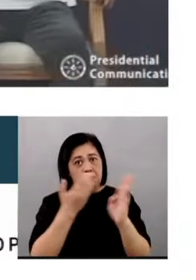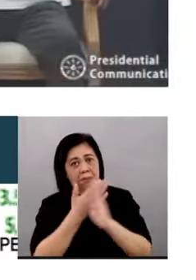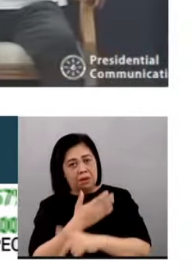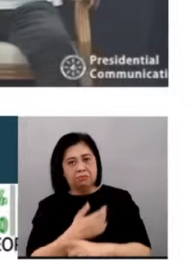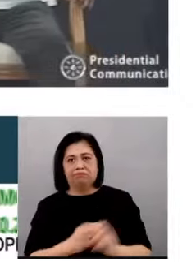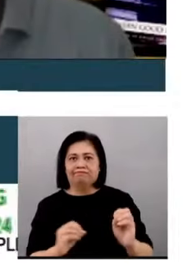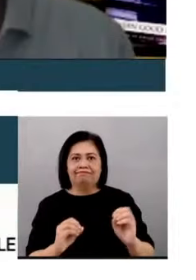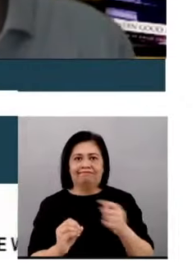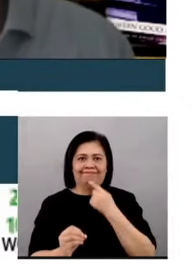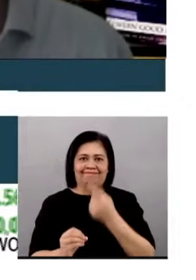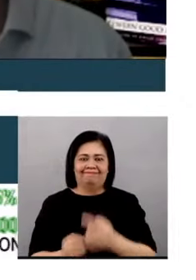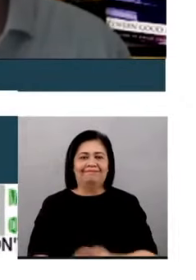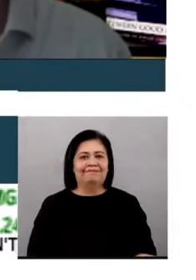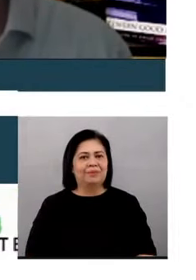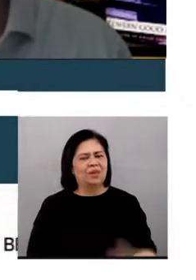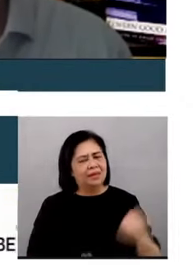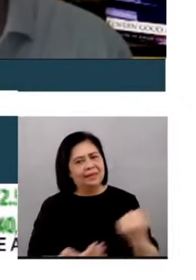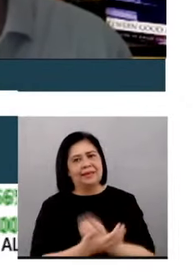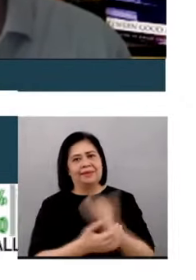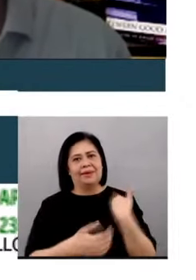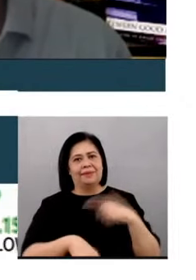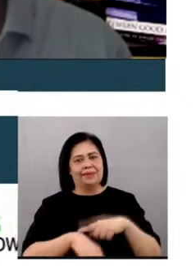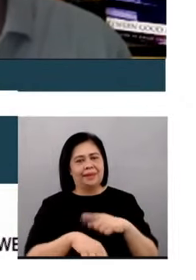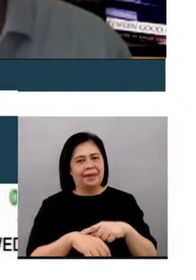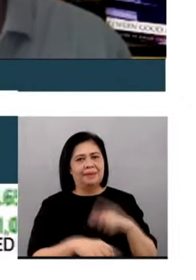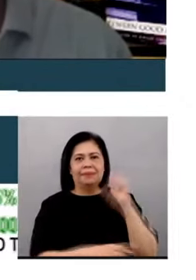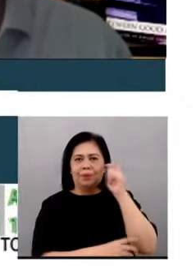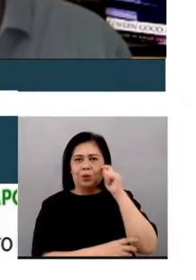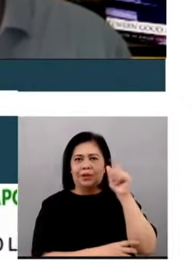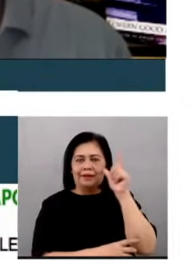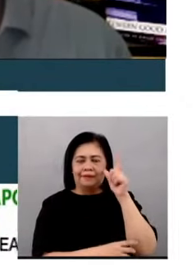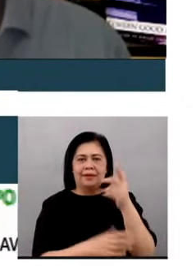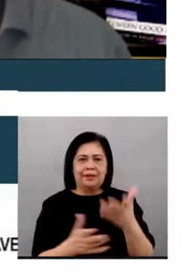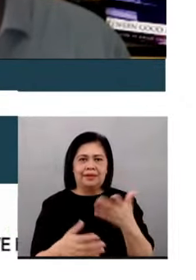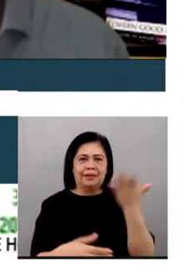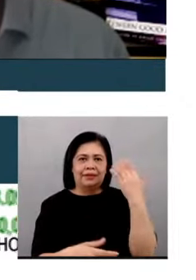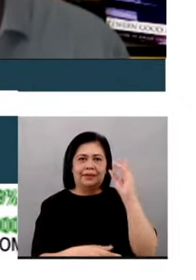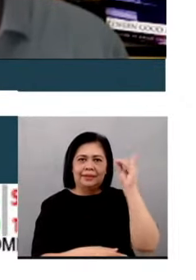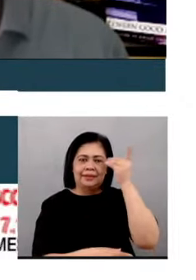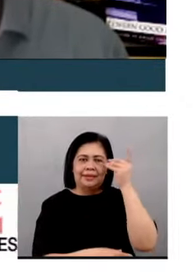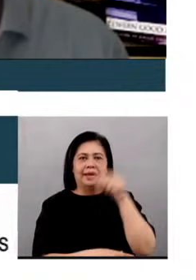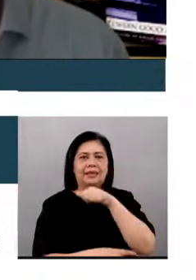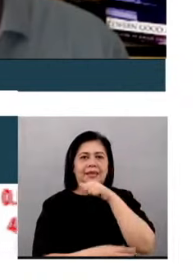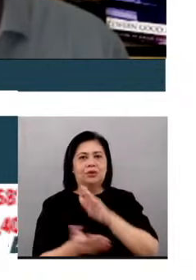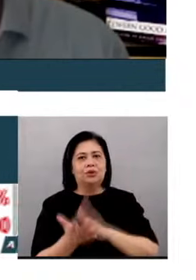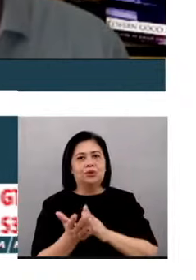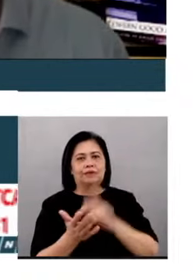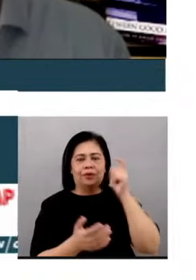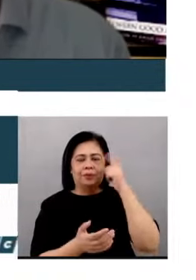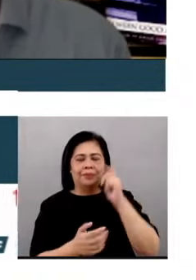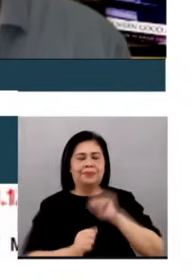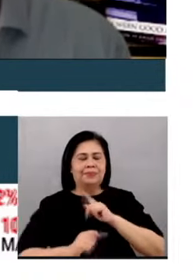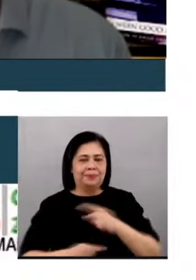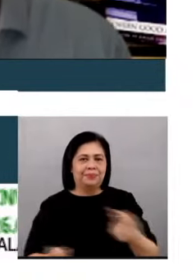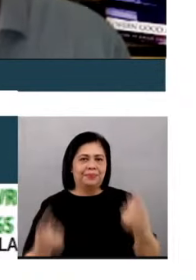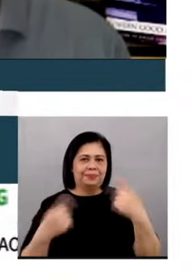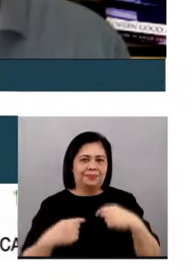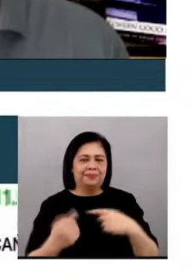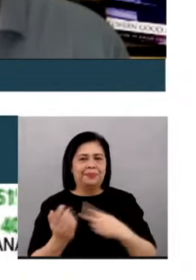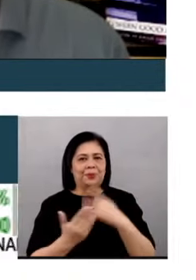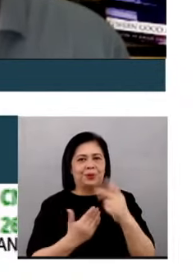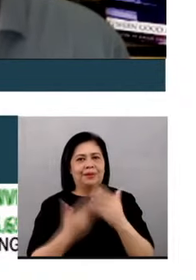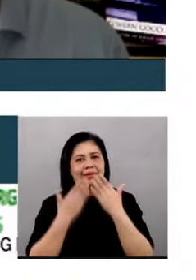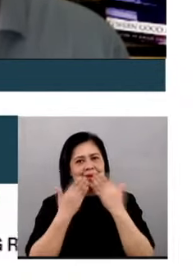leave it at that. I wish we had more time. Professor Tony Lavinia there, former dean of the Ateneo School of Government. Appreciate you coming to the show. Thanks